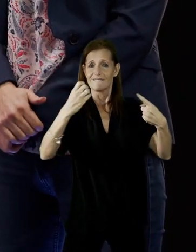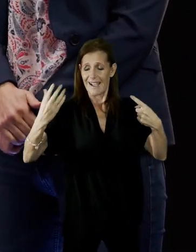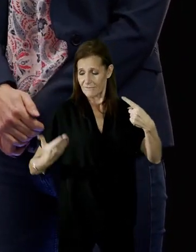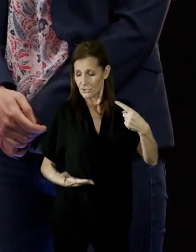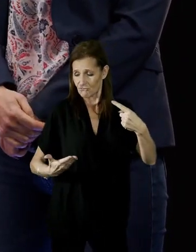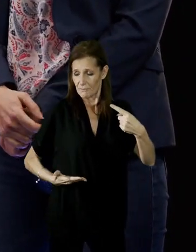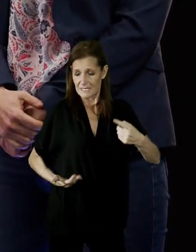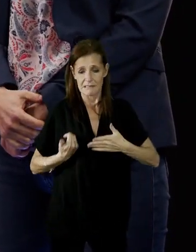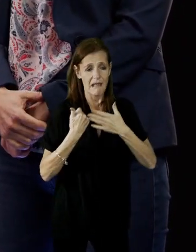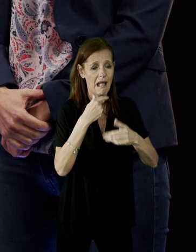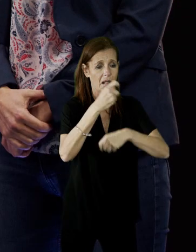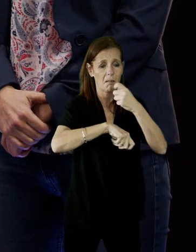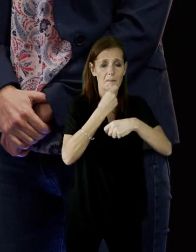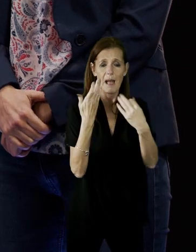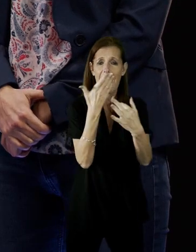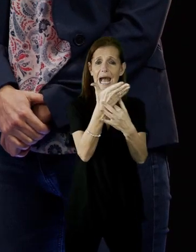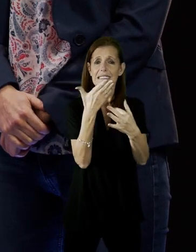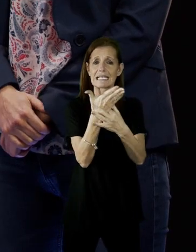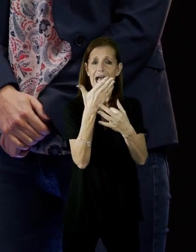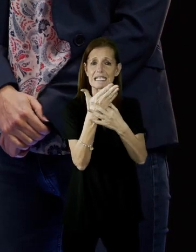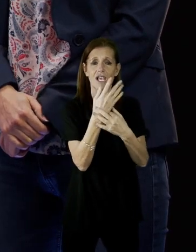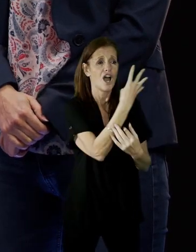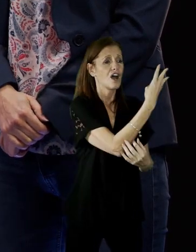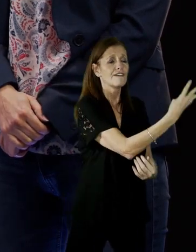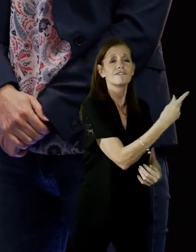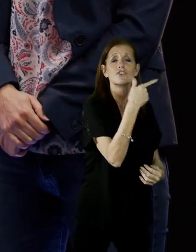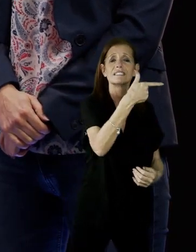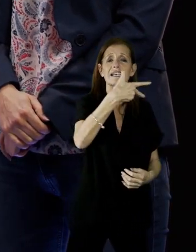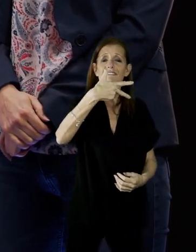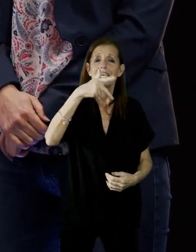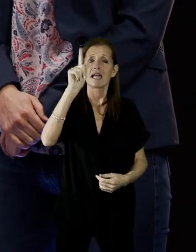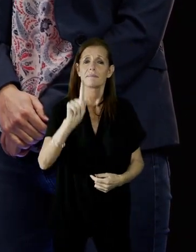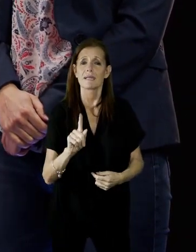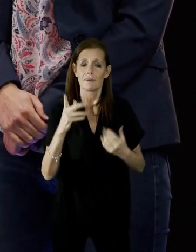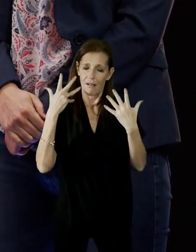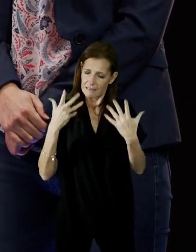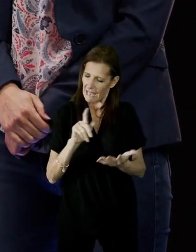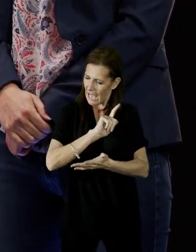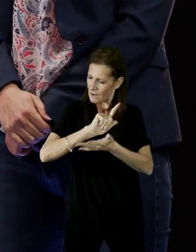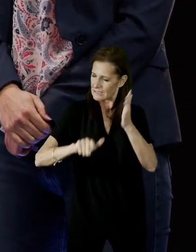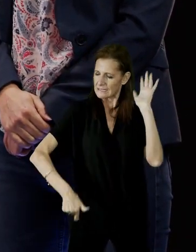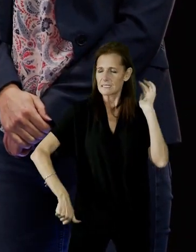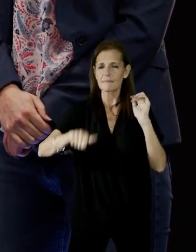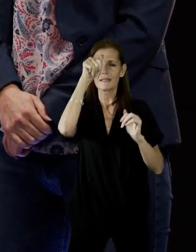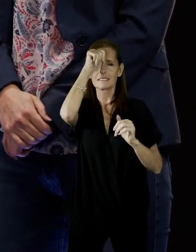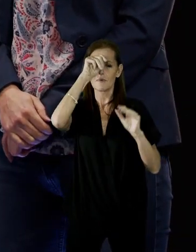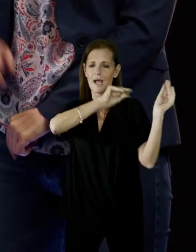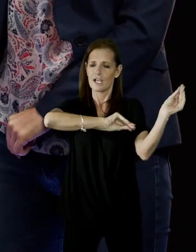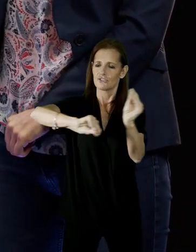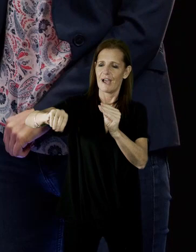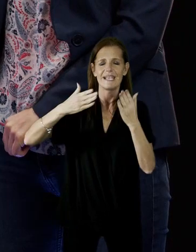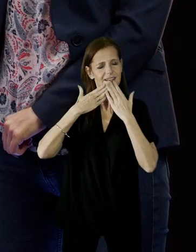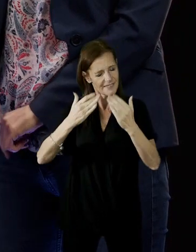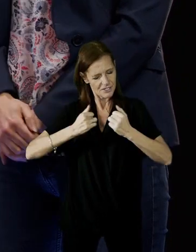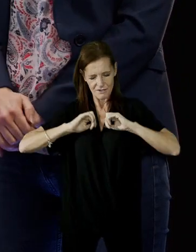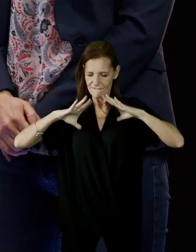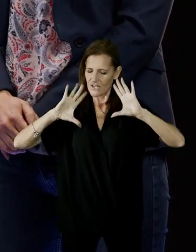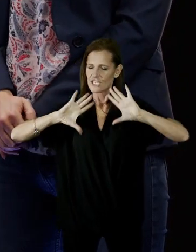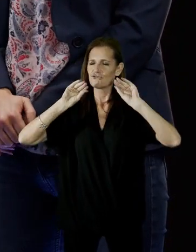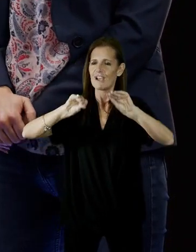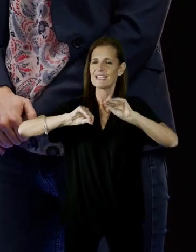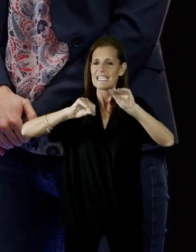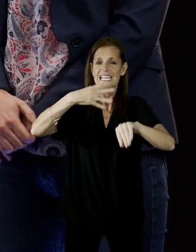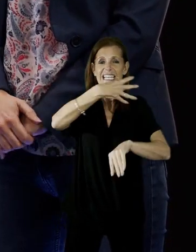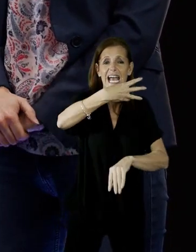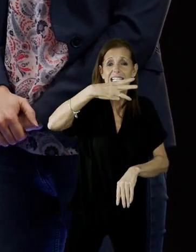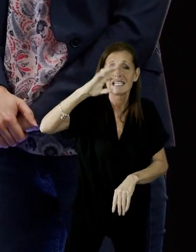become accessible in tourist hotspots. 478 people are now disability awareness trained thanks to our free training. And 98% of those